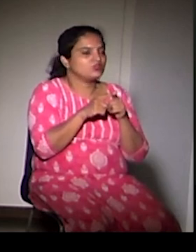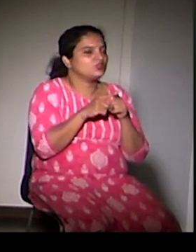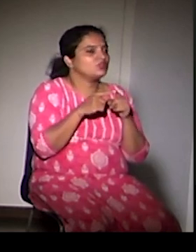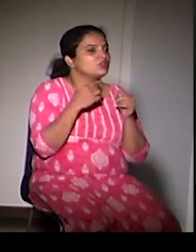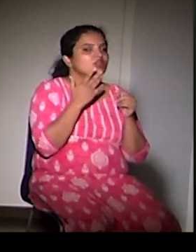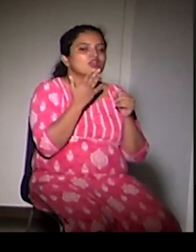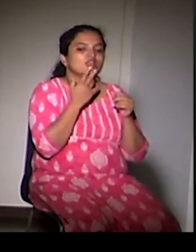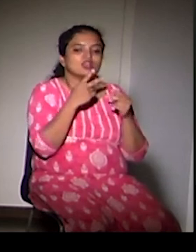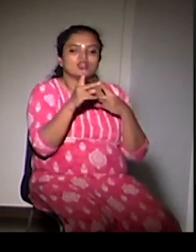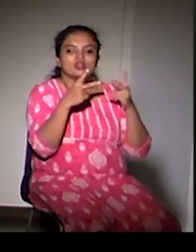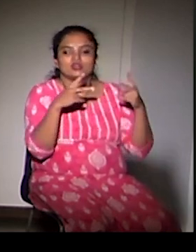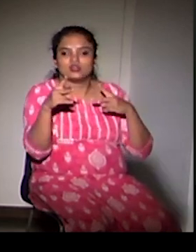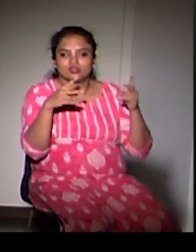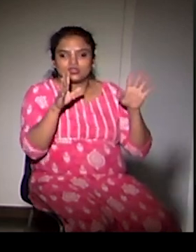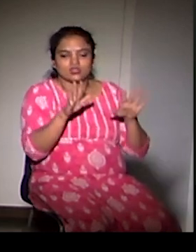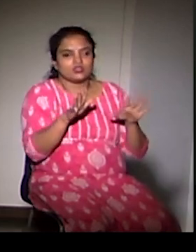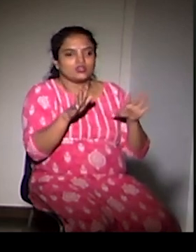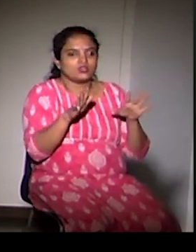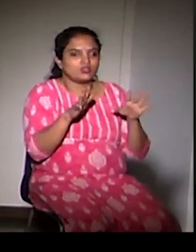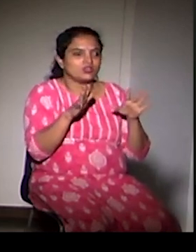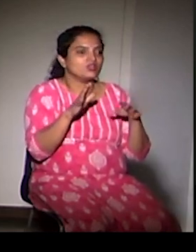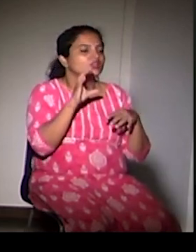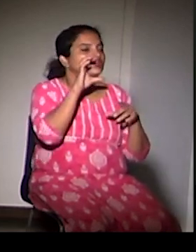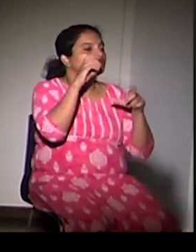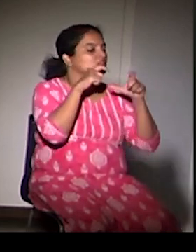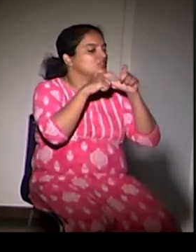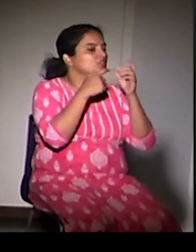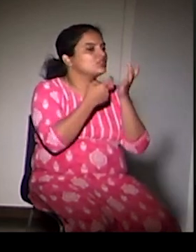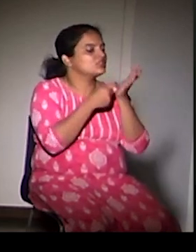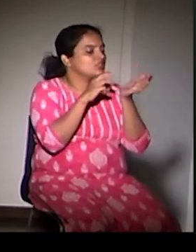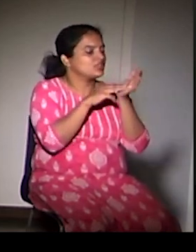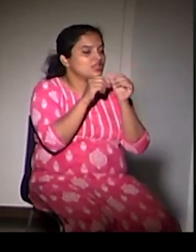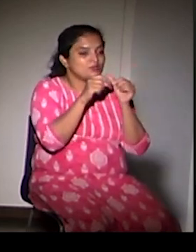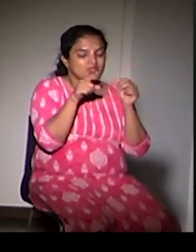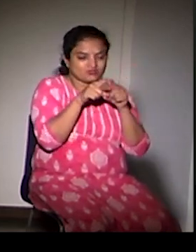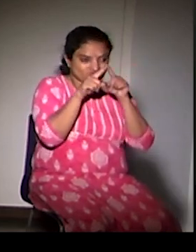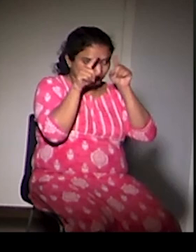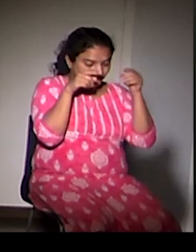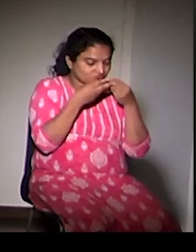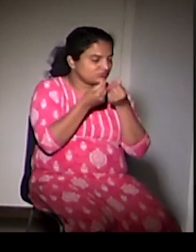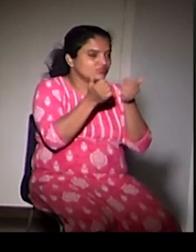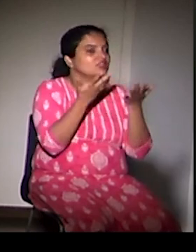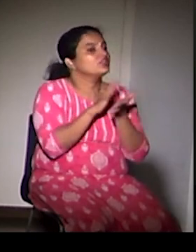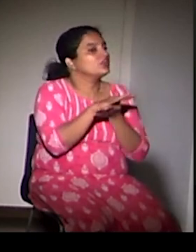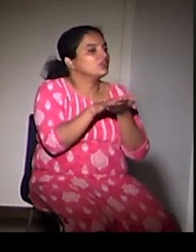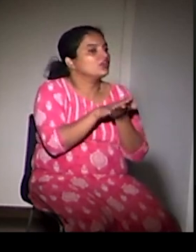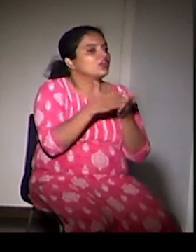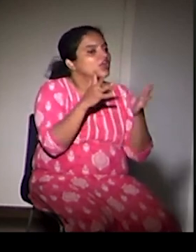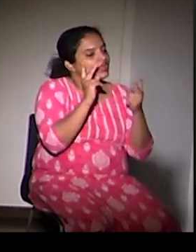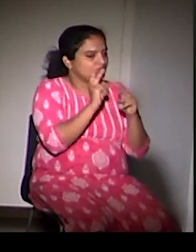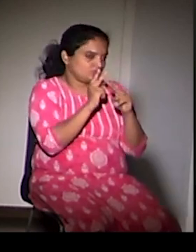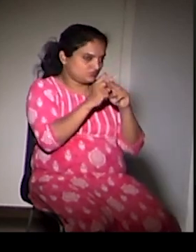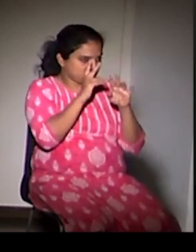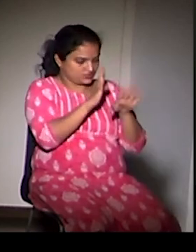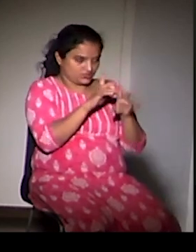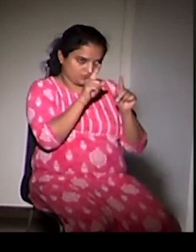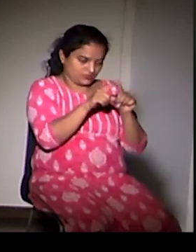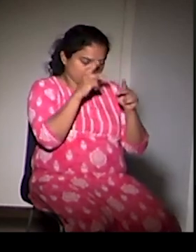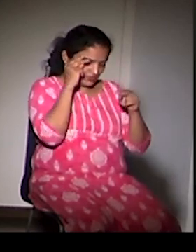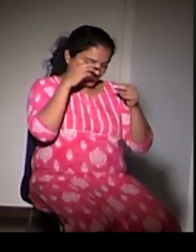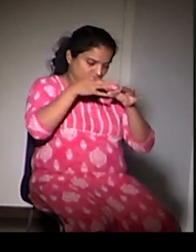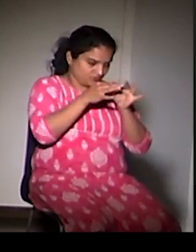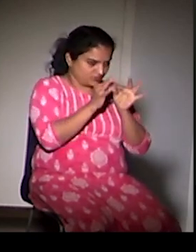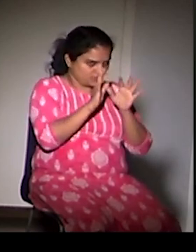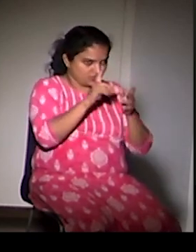colours, because ceramic glazes don't fade. And so they're ideal for in the blazing